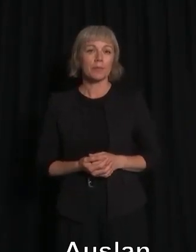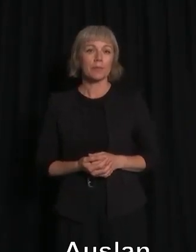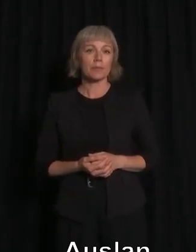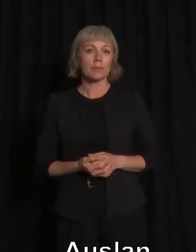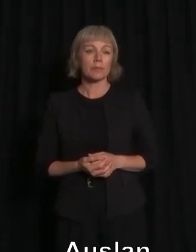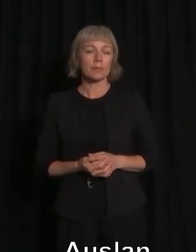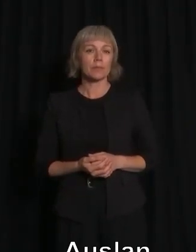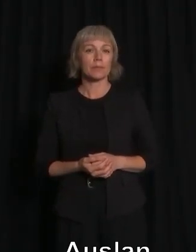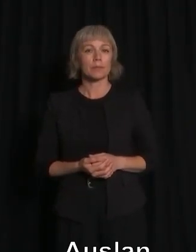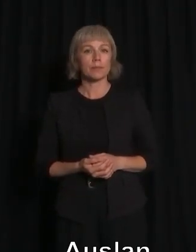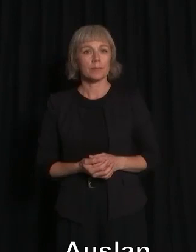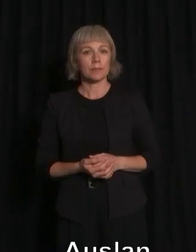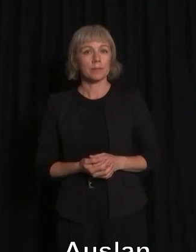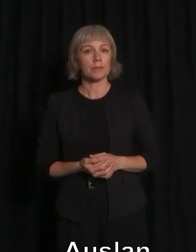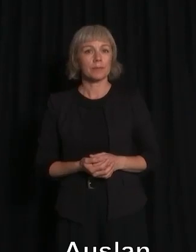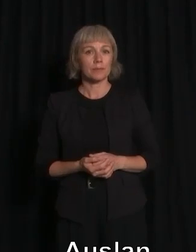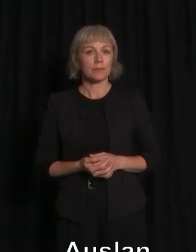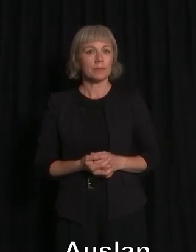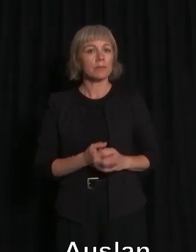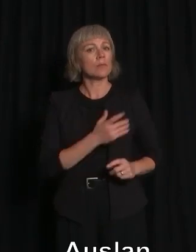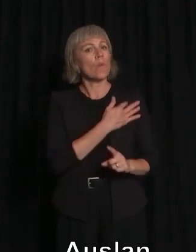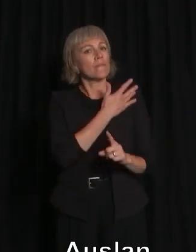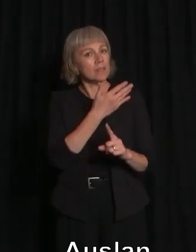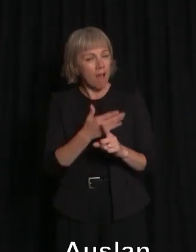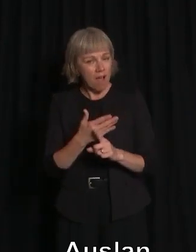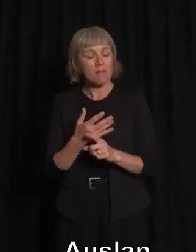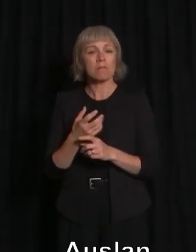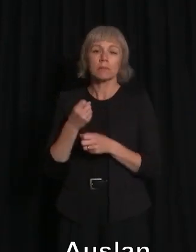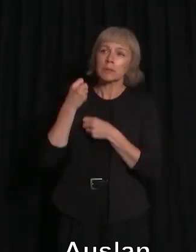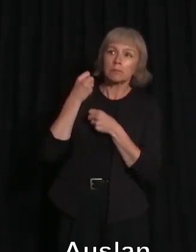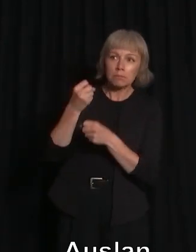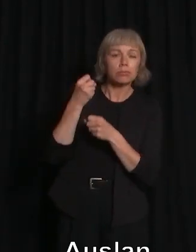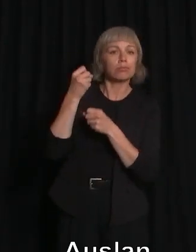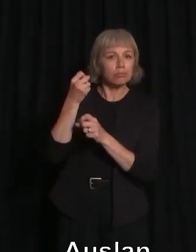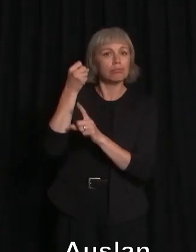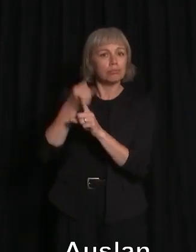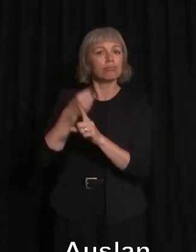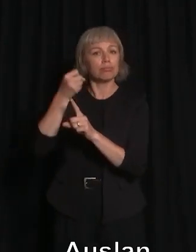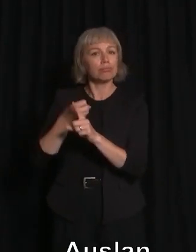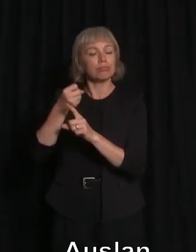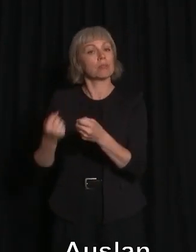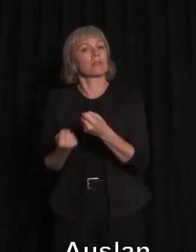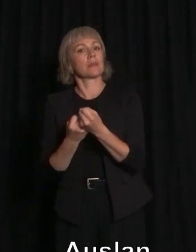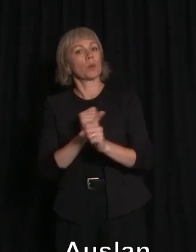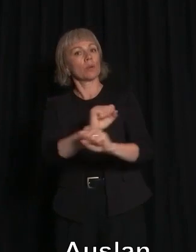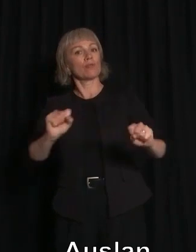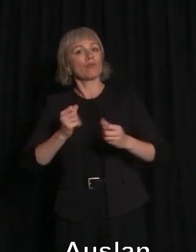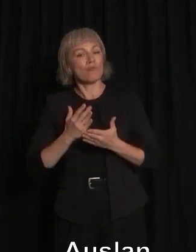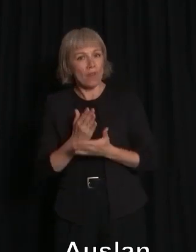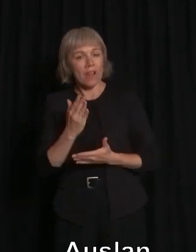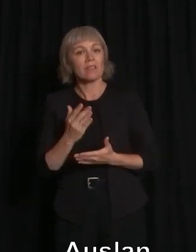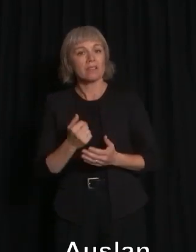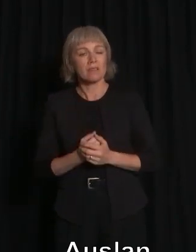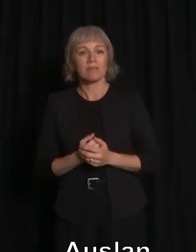over time, the movement that supports our rights worldwide, many of whom are represented here today, have developed